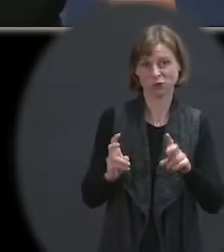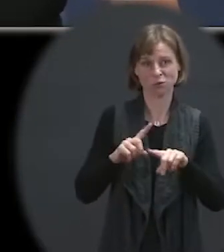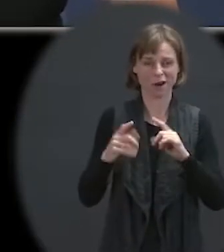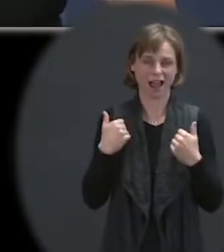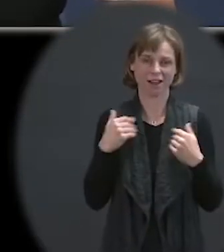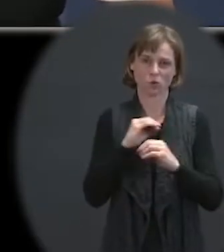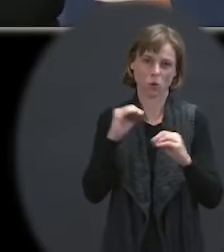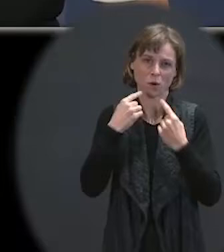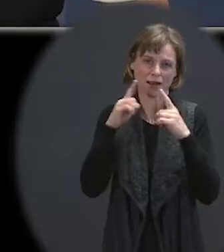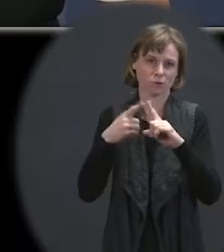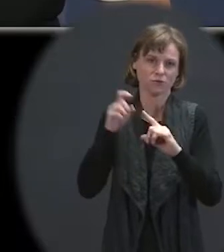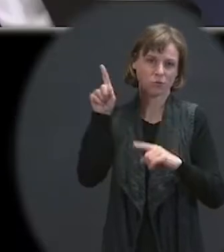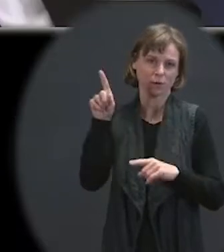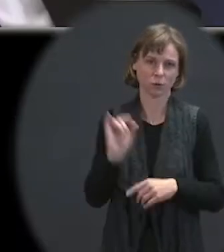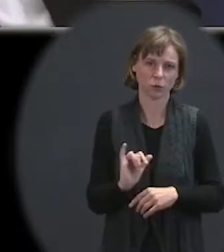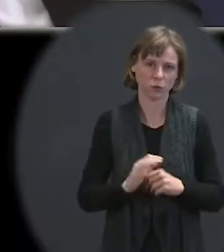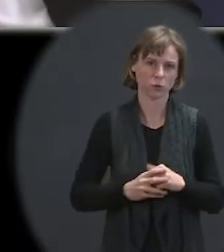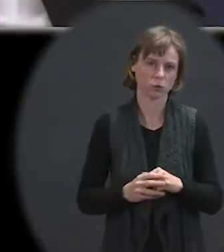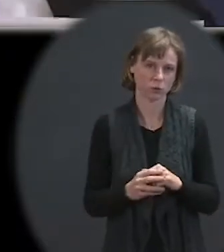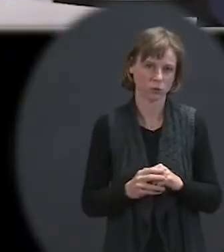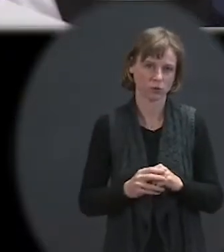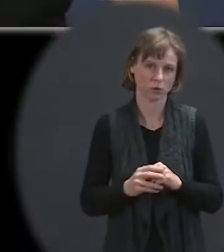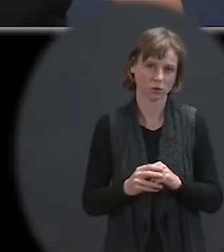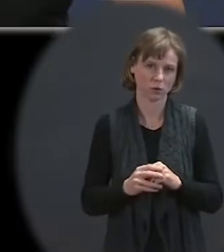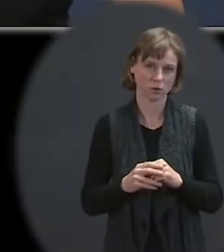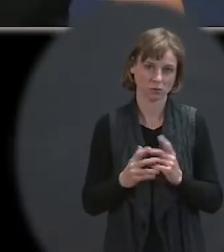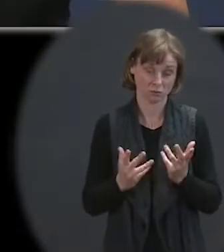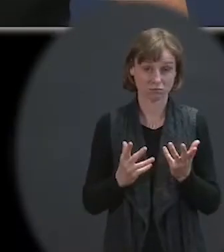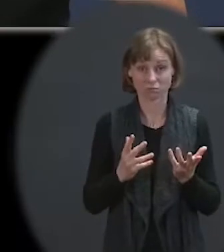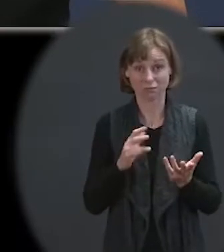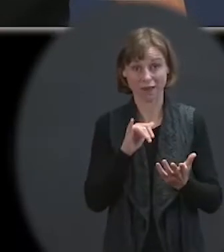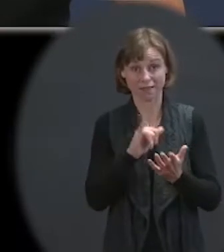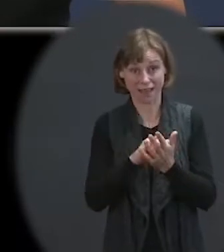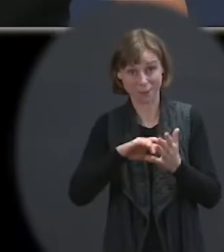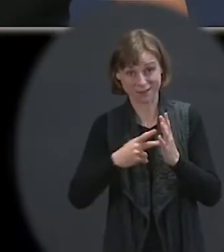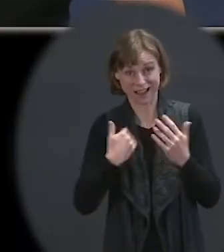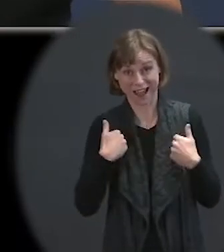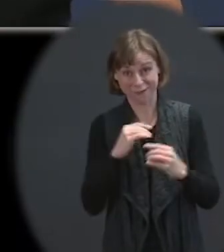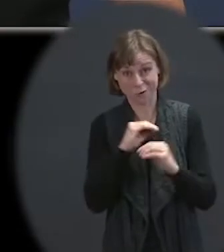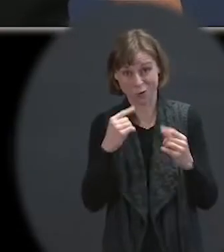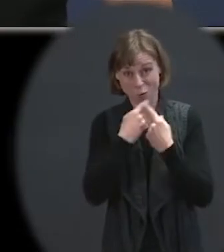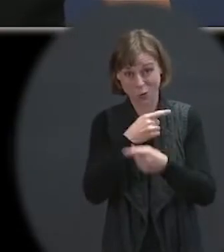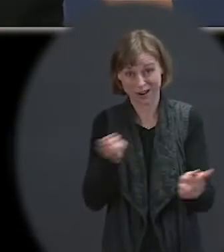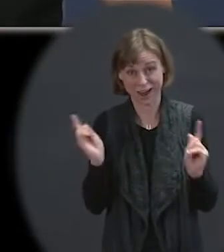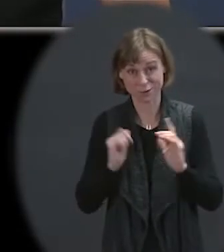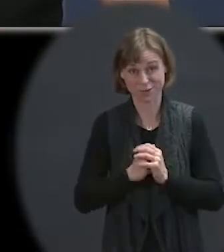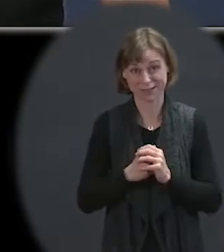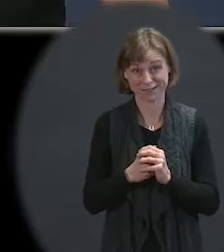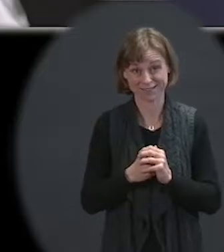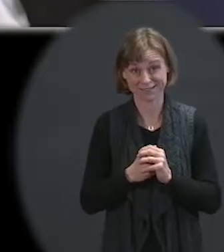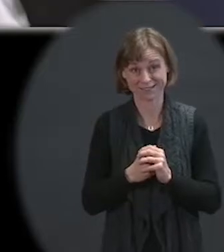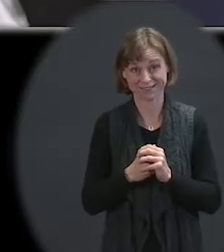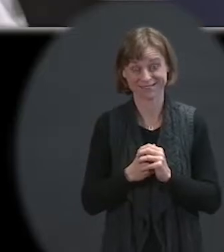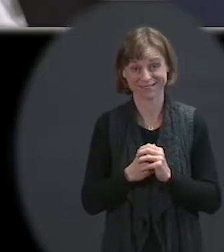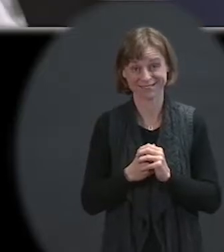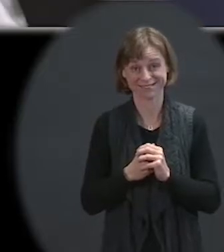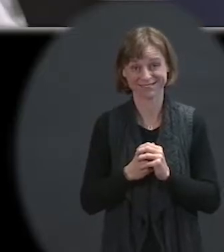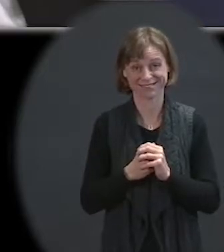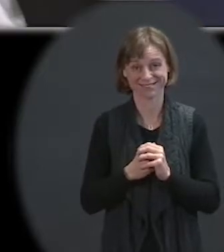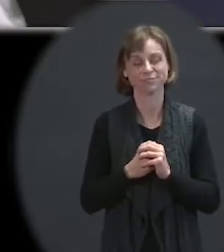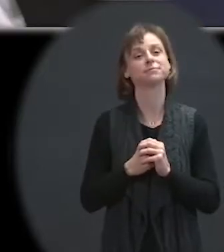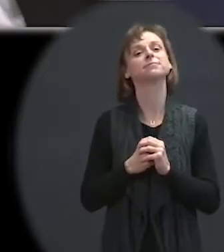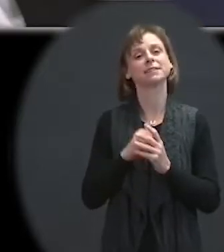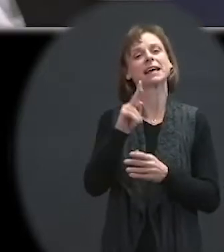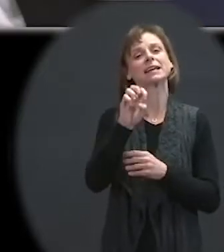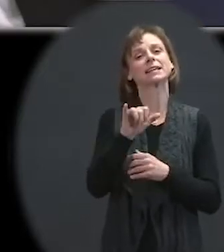out from him either. So that's a maybe. That is, I don't have any more calls to read out. Okay. On Keystone XL, I know